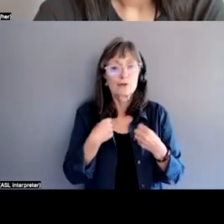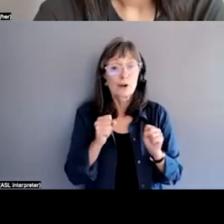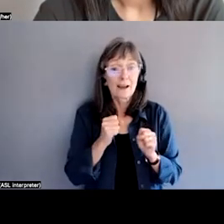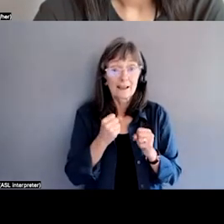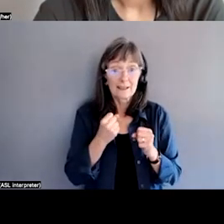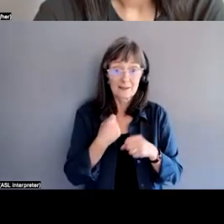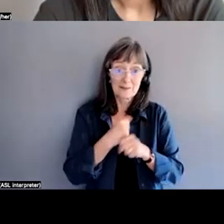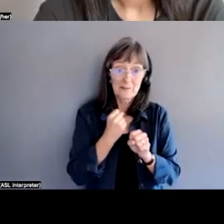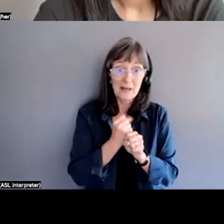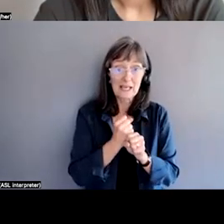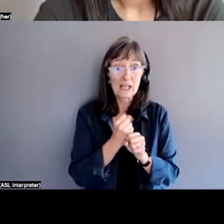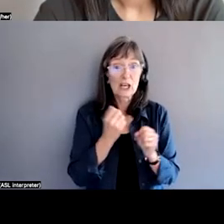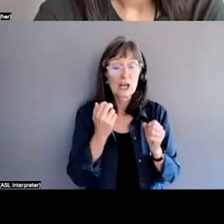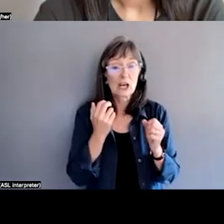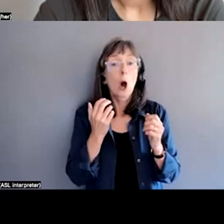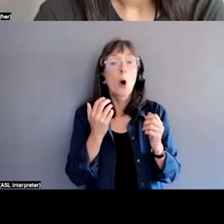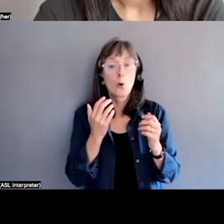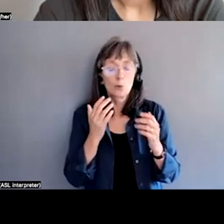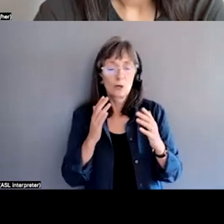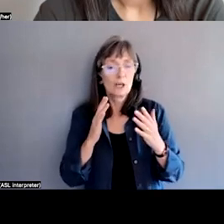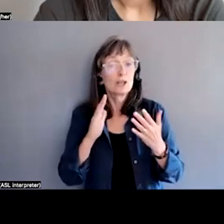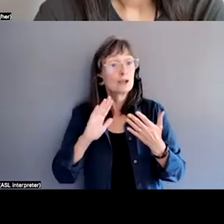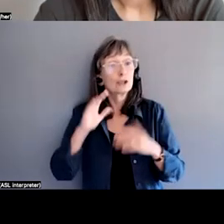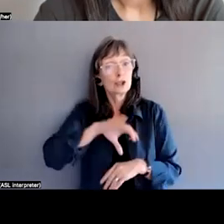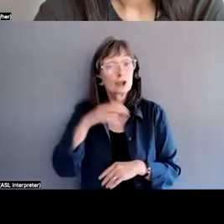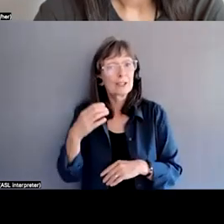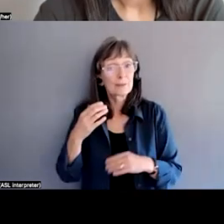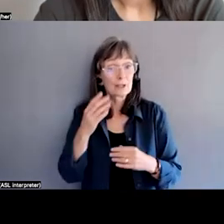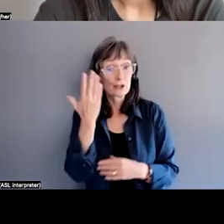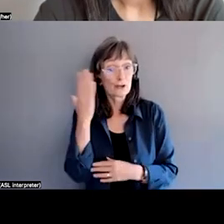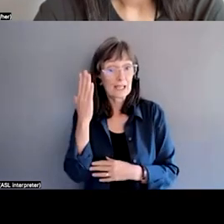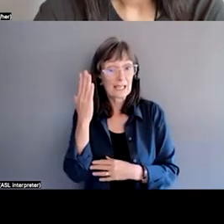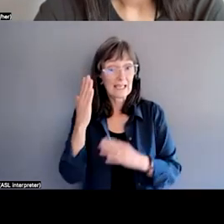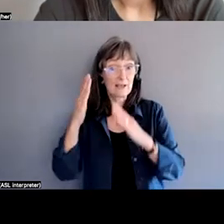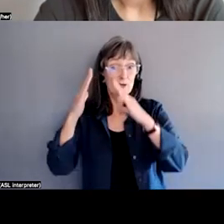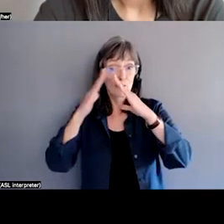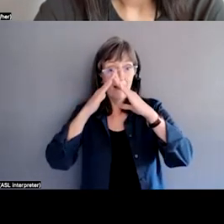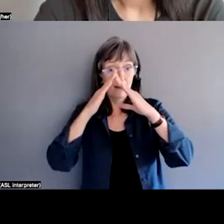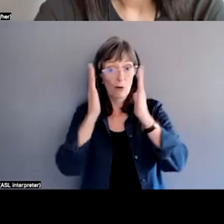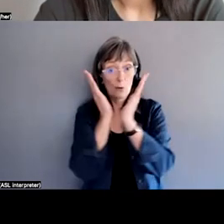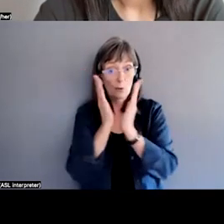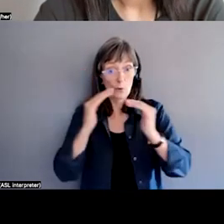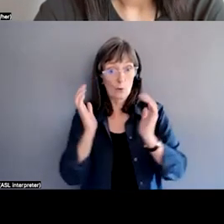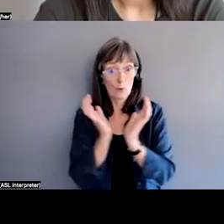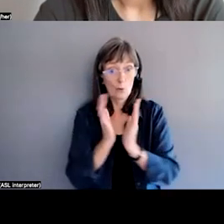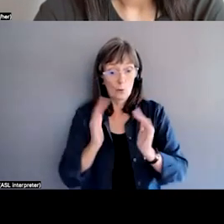out of a slit in paper, so it folds into triangles, and it ends up being this sort of reveal conceal